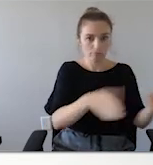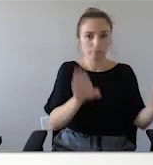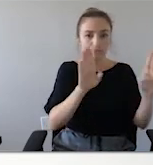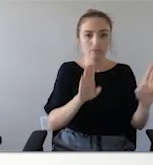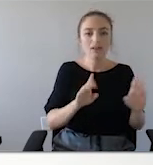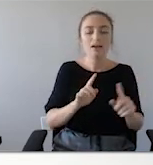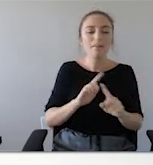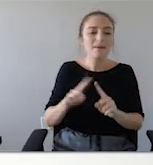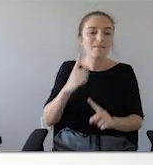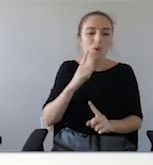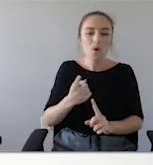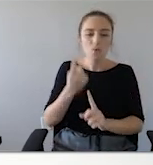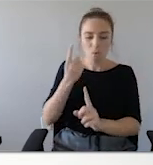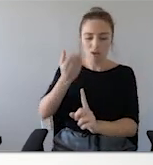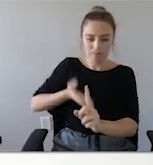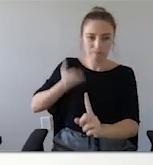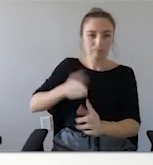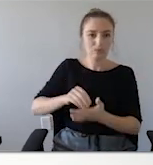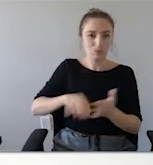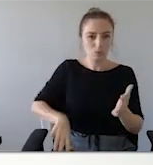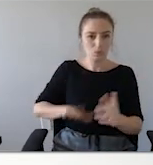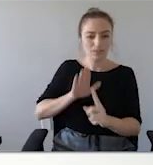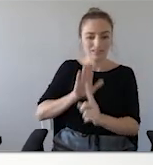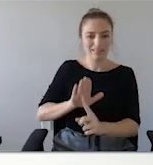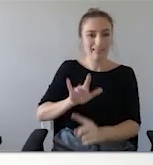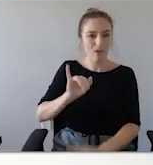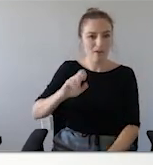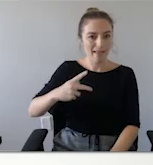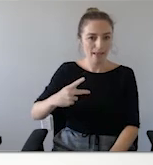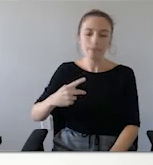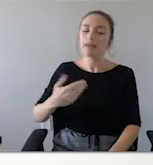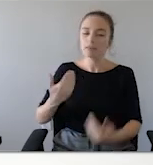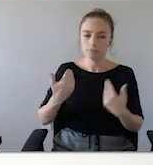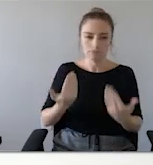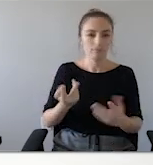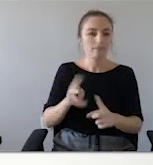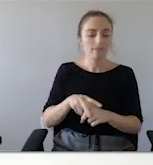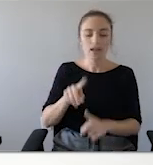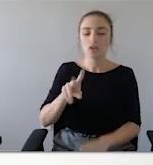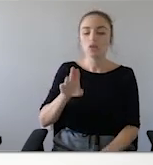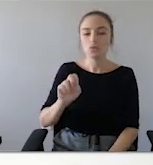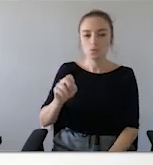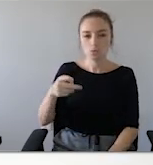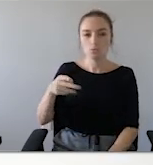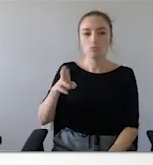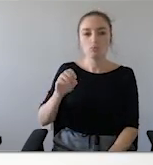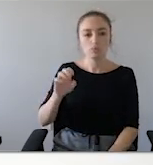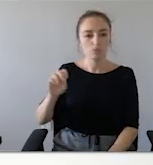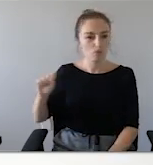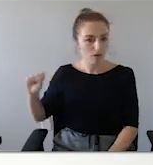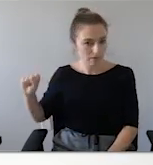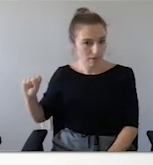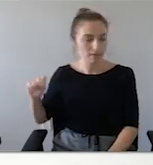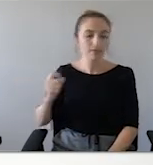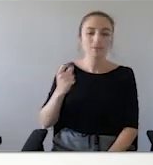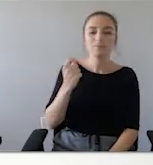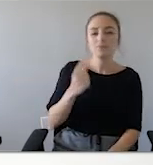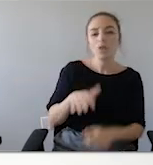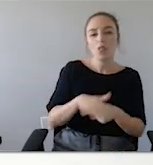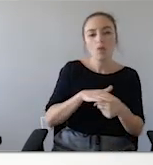with their IEP, then I just file due process. I'm not, I don't like local conflict resolution. I don't